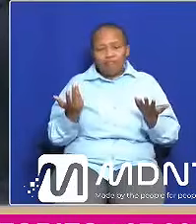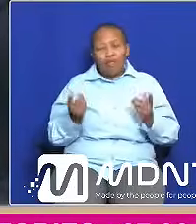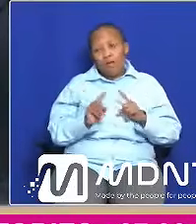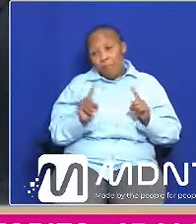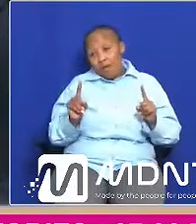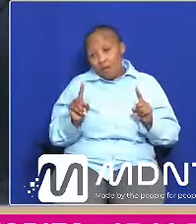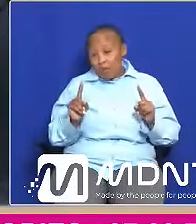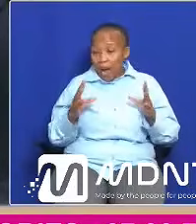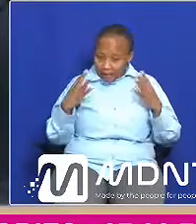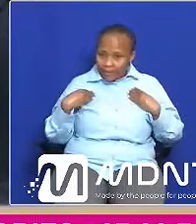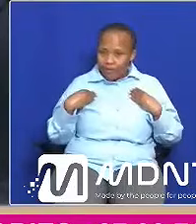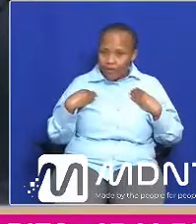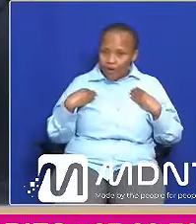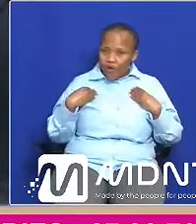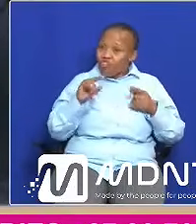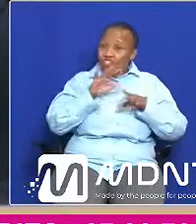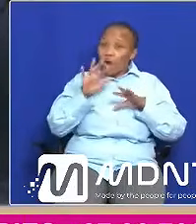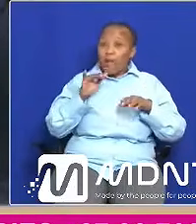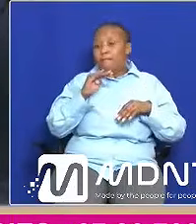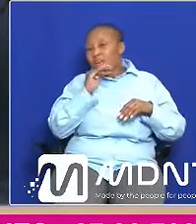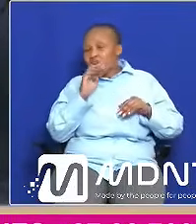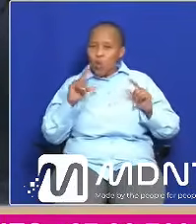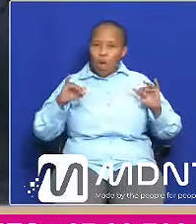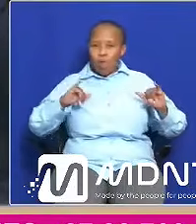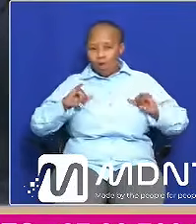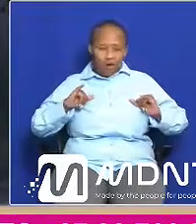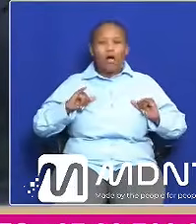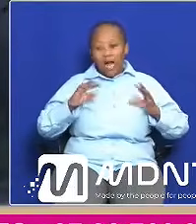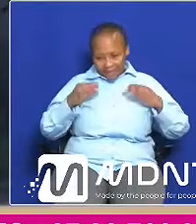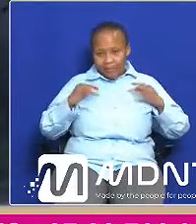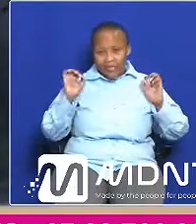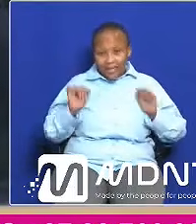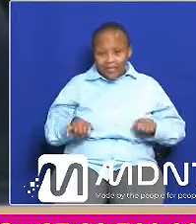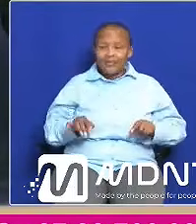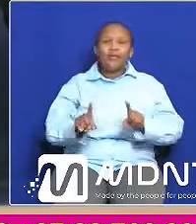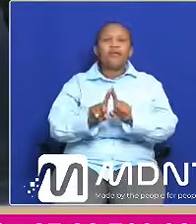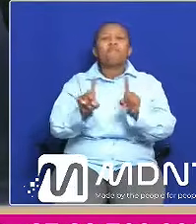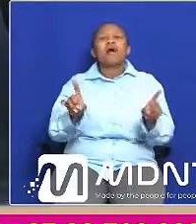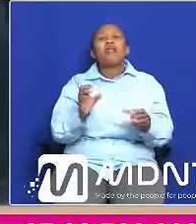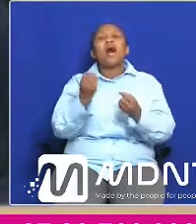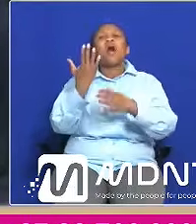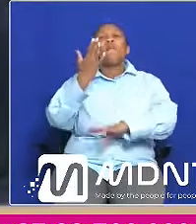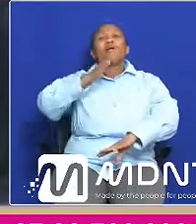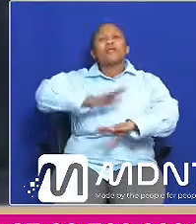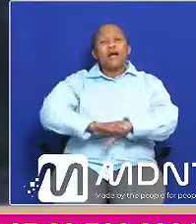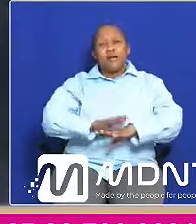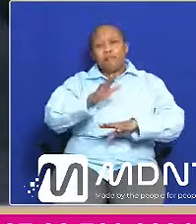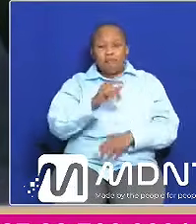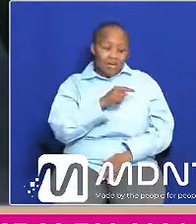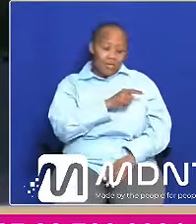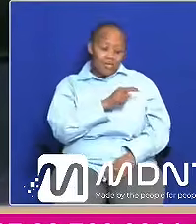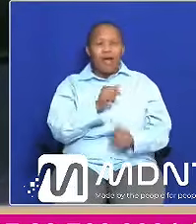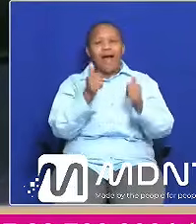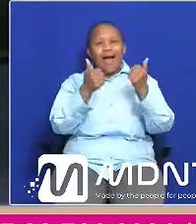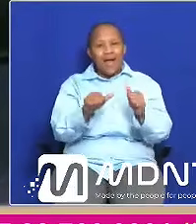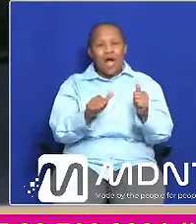But exactly my point. How many times has Mr. Maumela nominated accounts that you have to